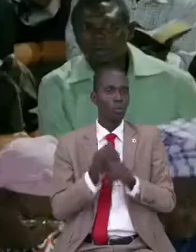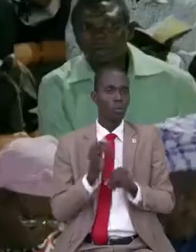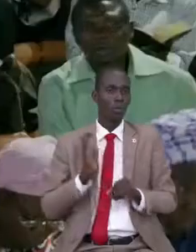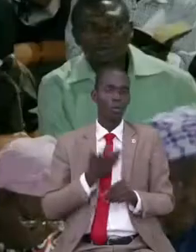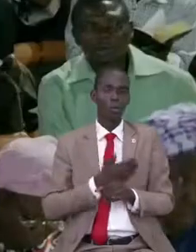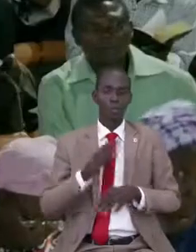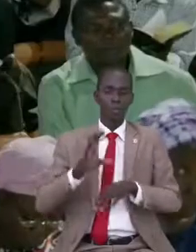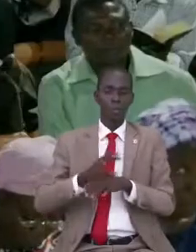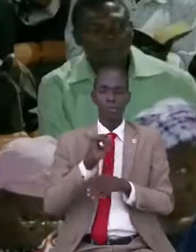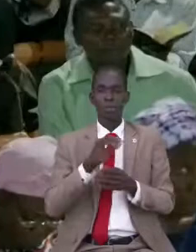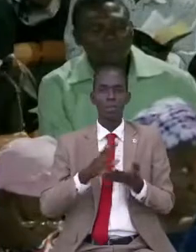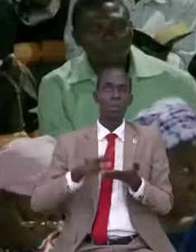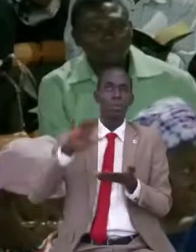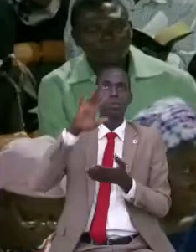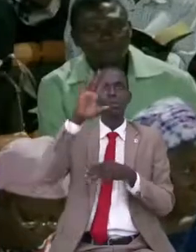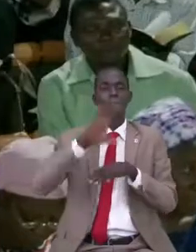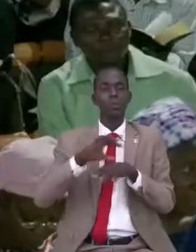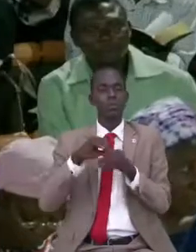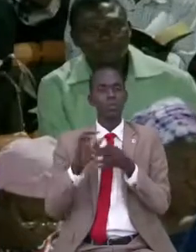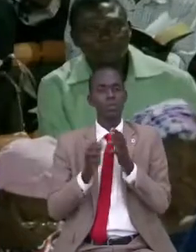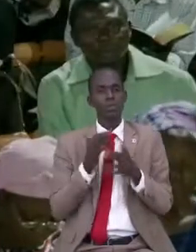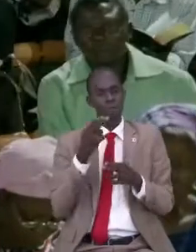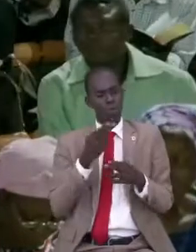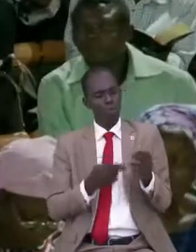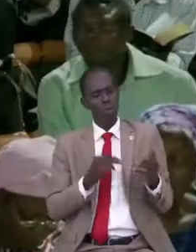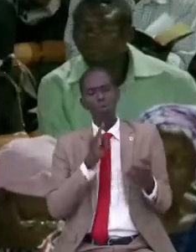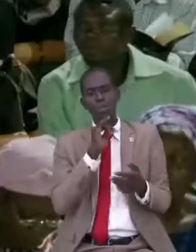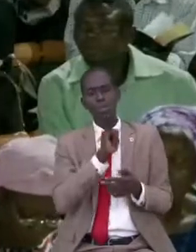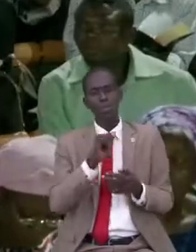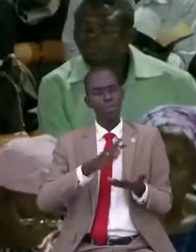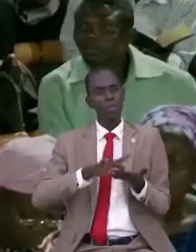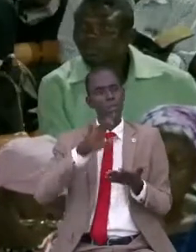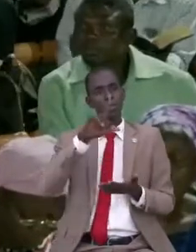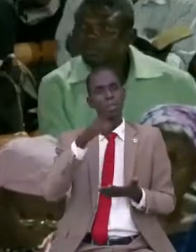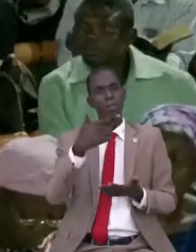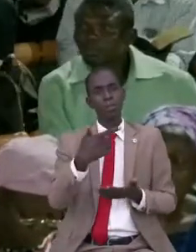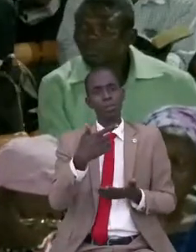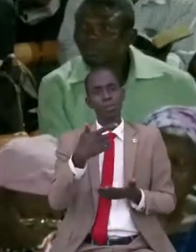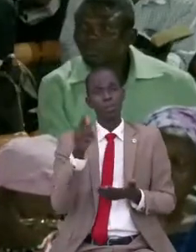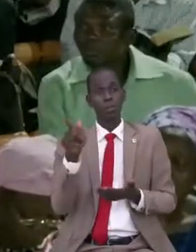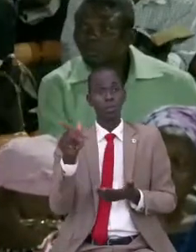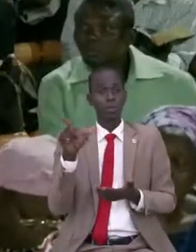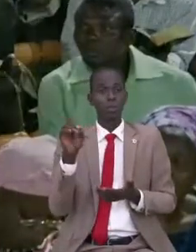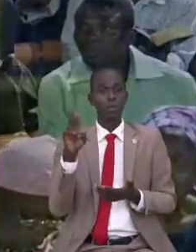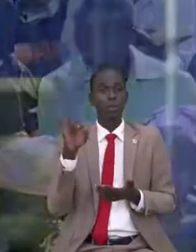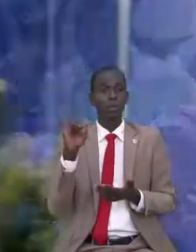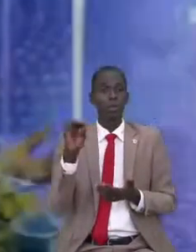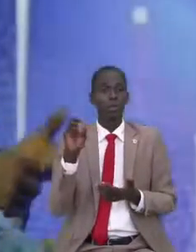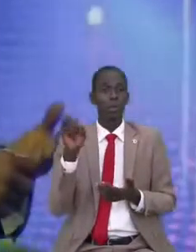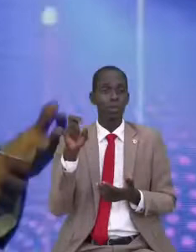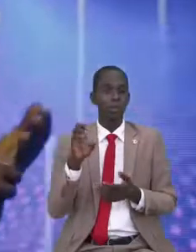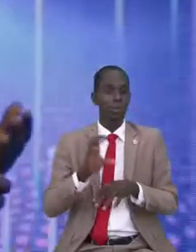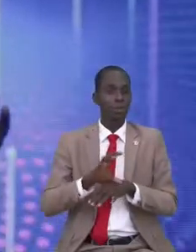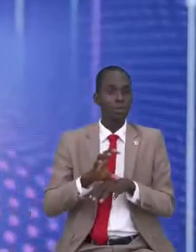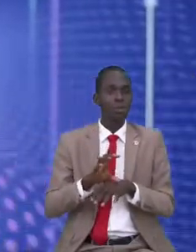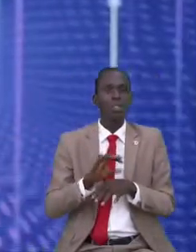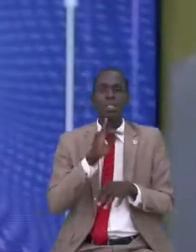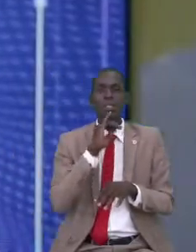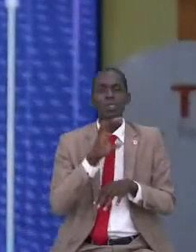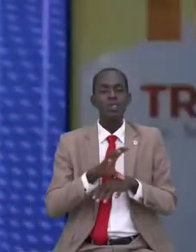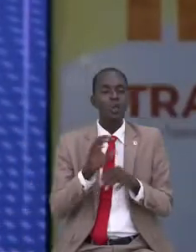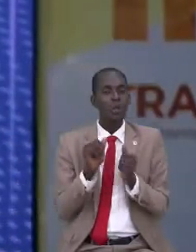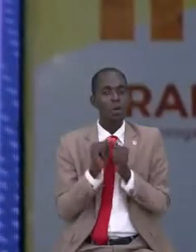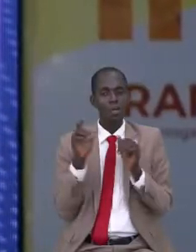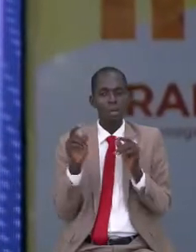glorious church. What's a glorious church? A glorious church is a church without